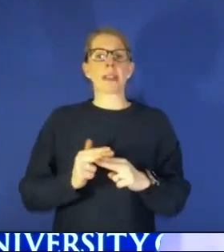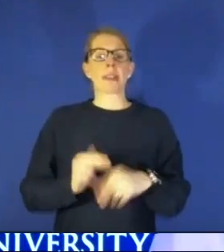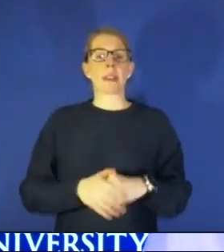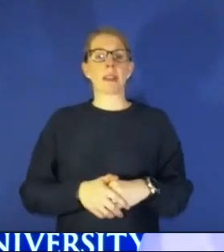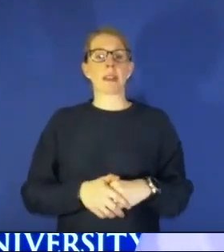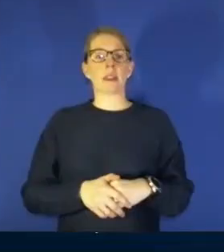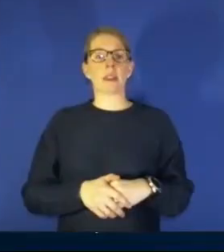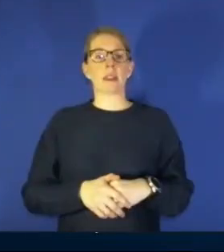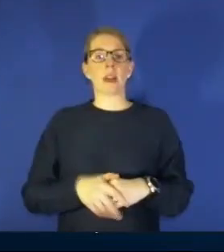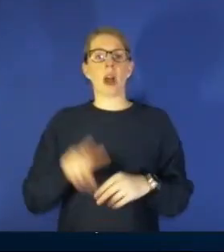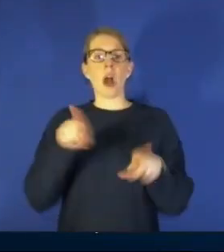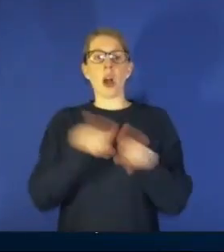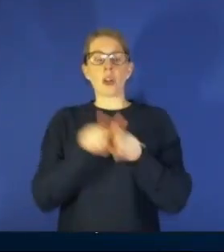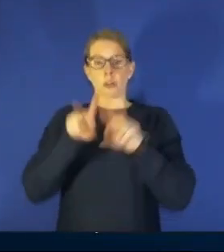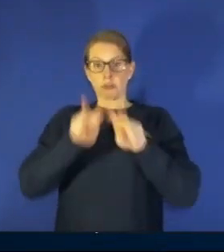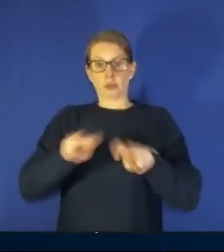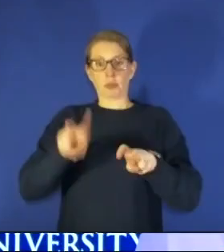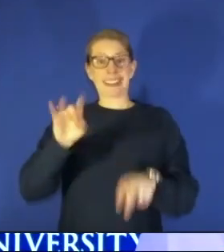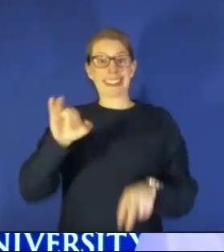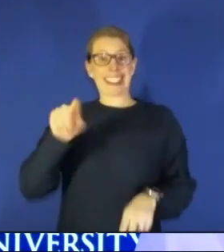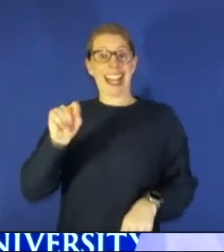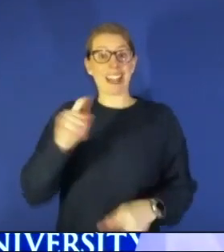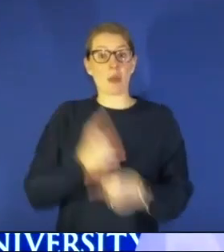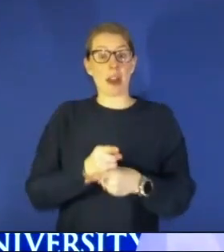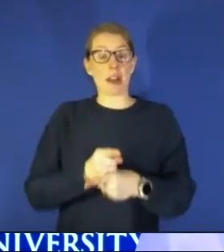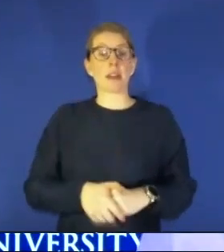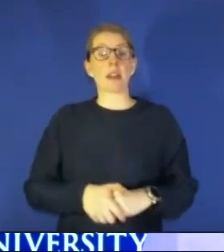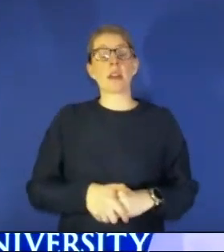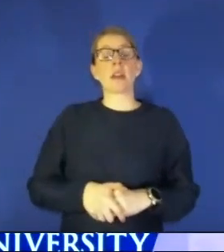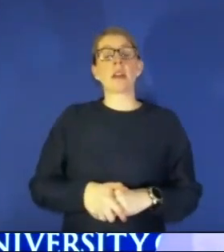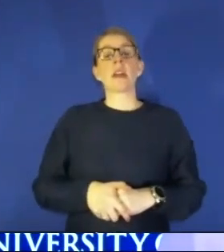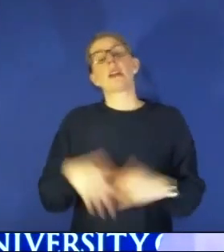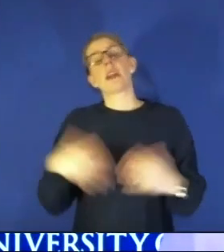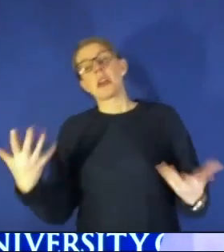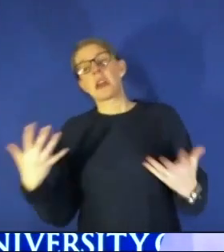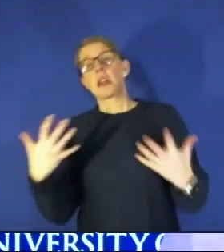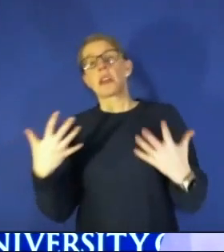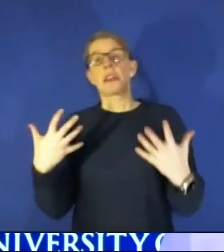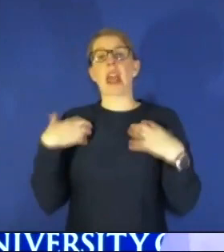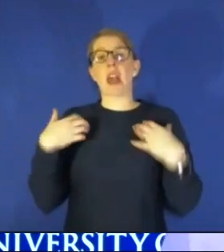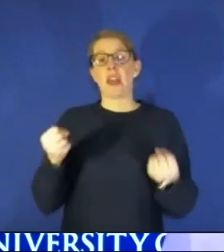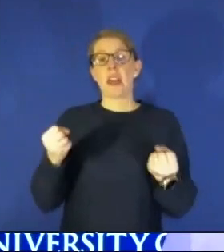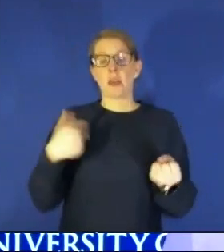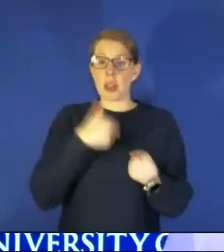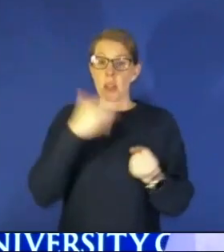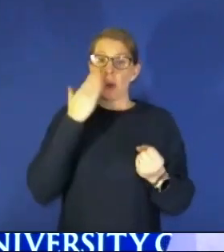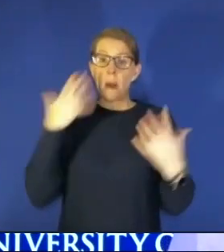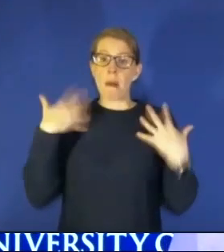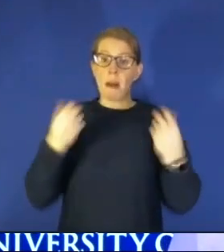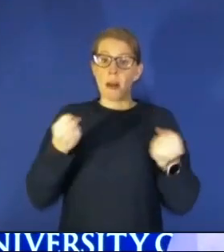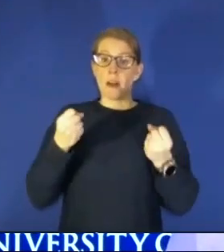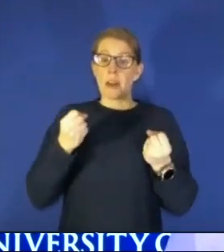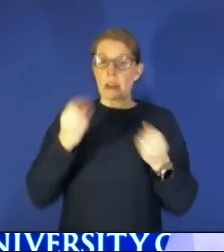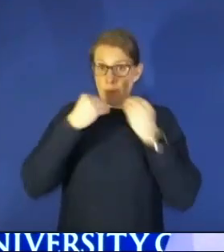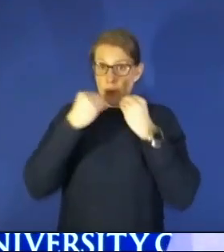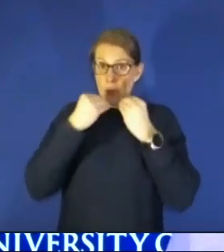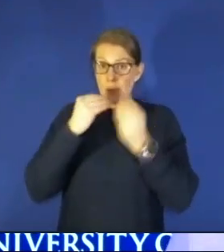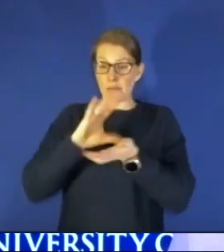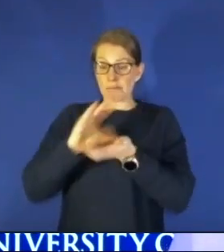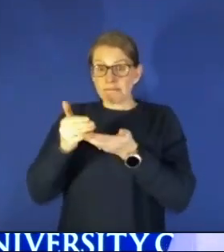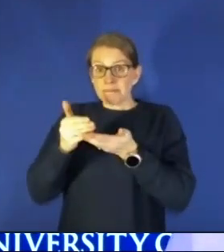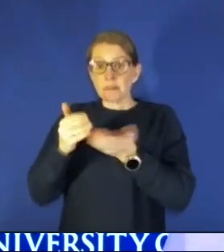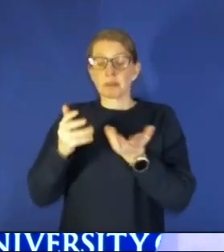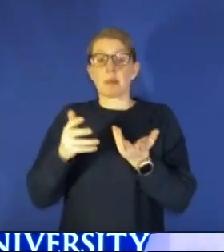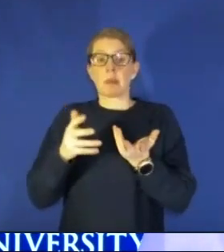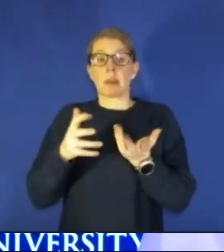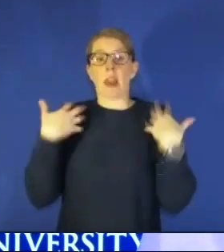too, right? Tell us about that. Yeah, I mean, it's just healthy. We know healthy diets. I think most people would say one of the most healthy